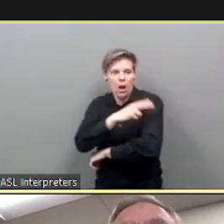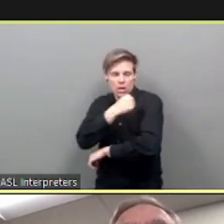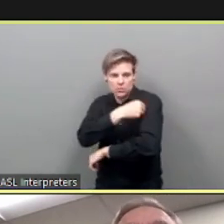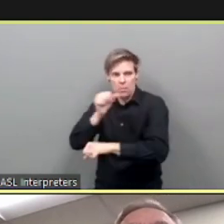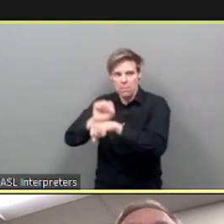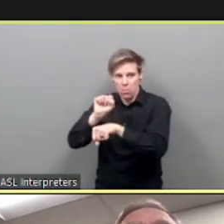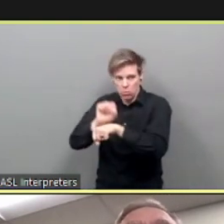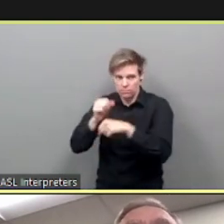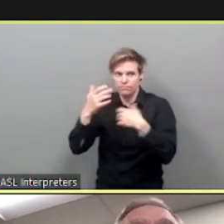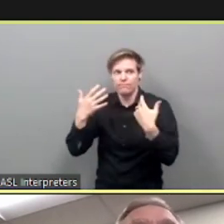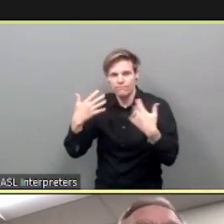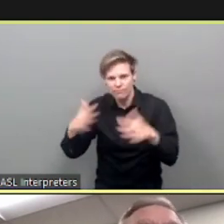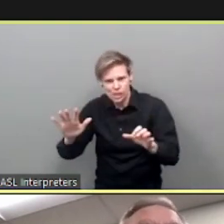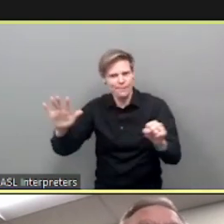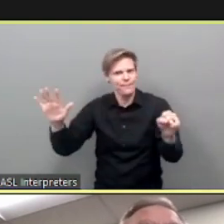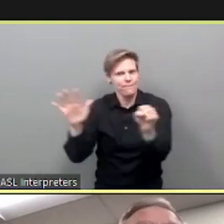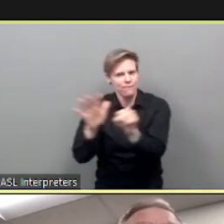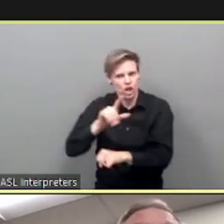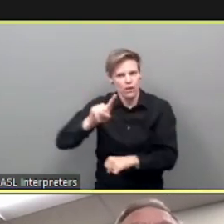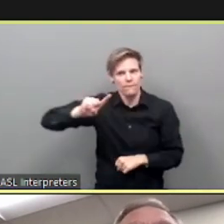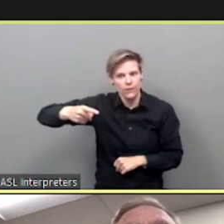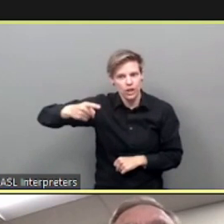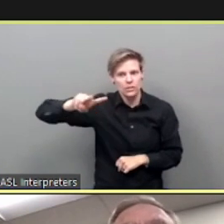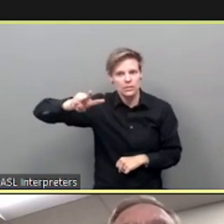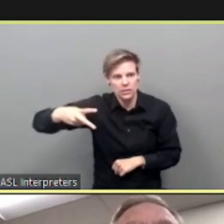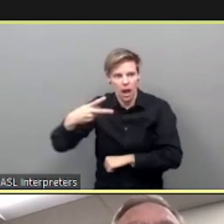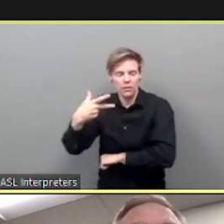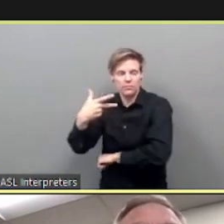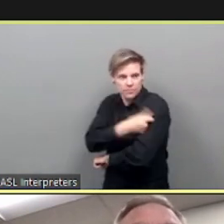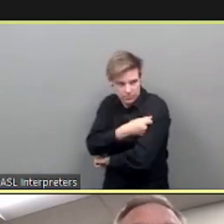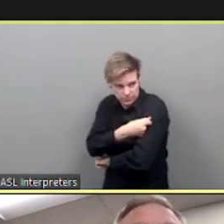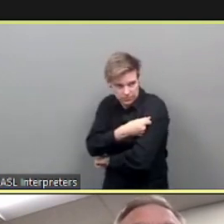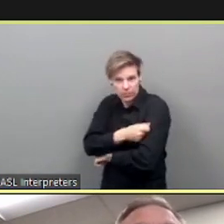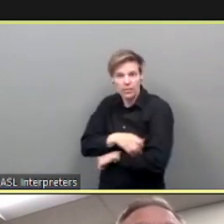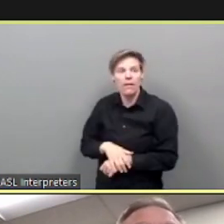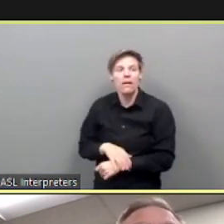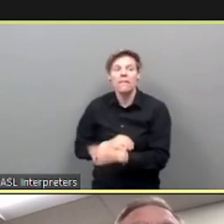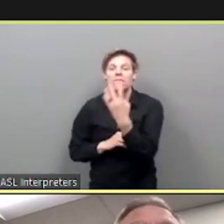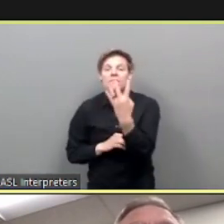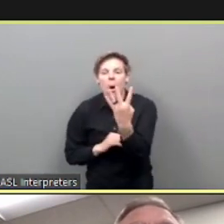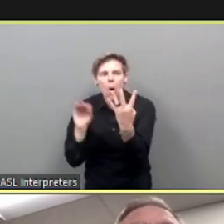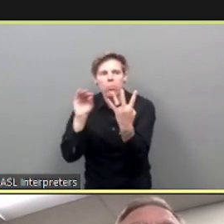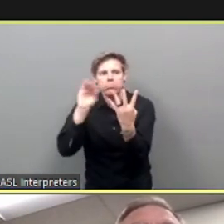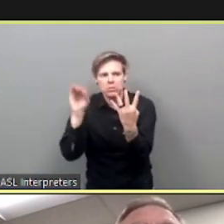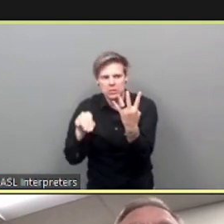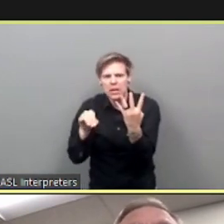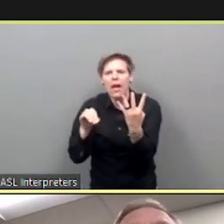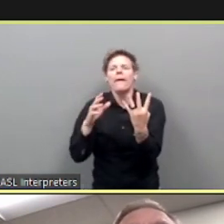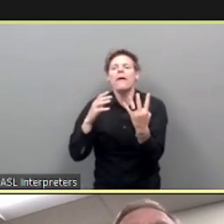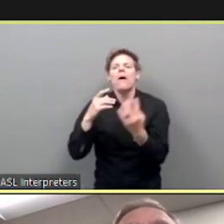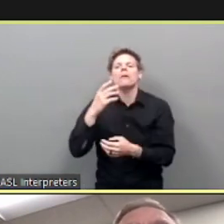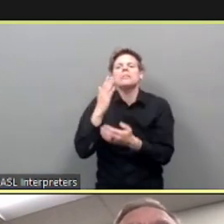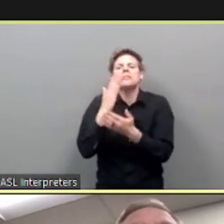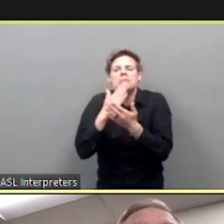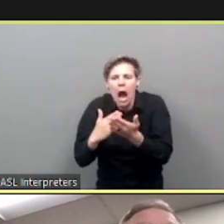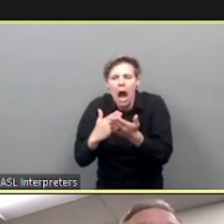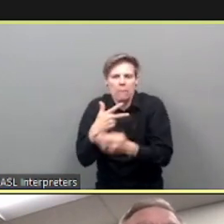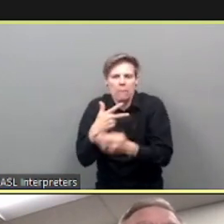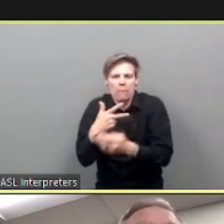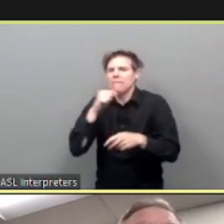okay? 4% of them are partially vaccinated. That's the blue